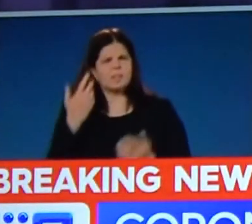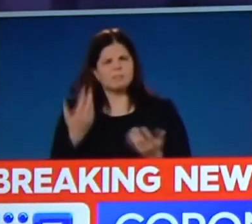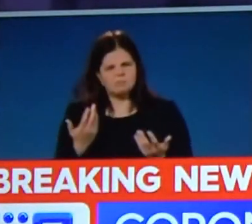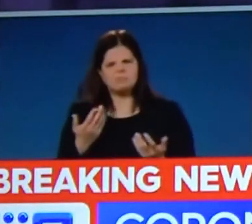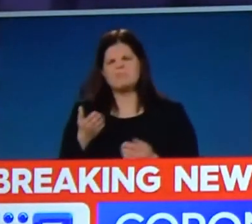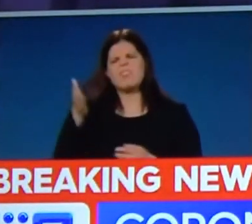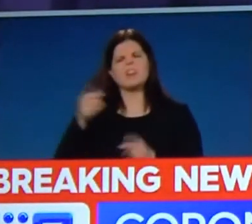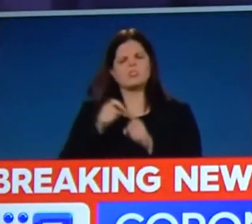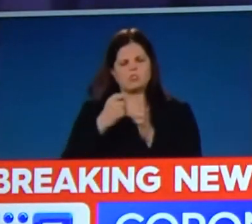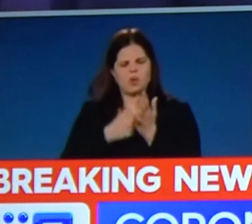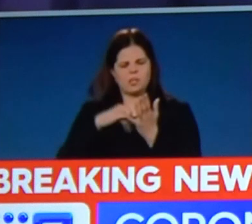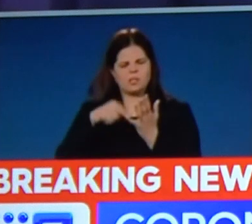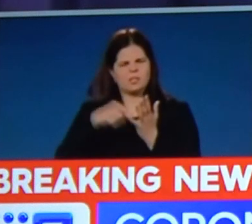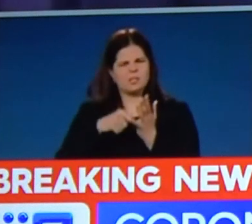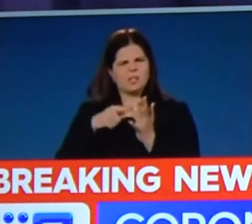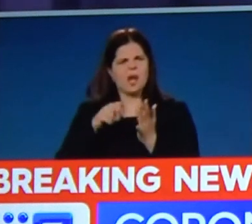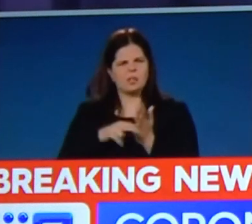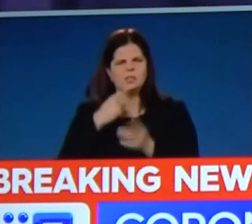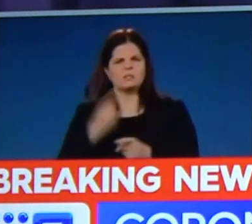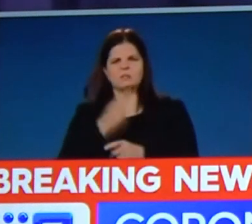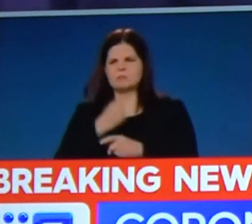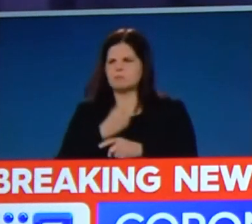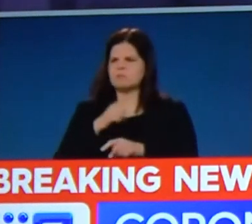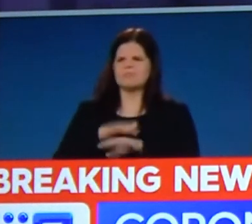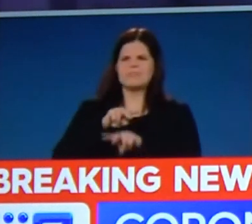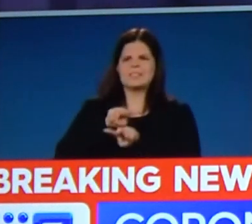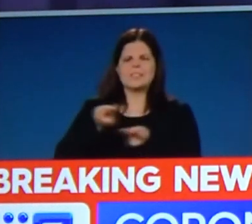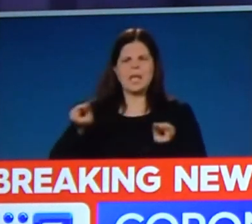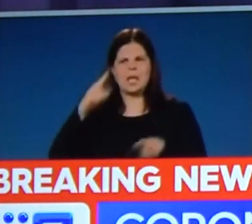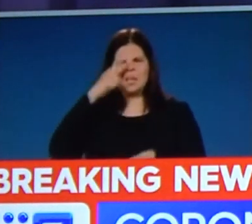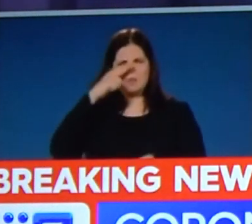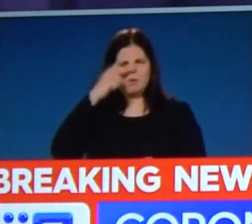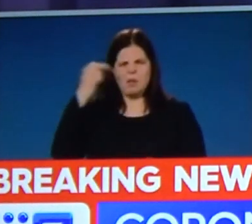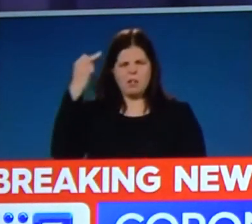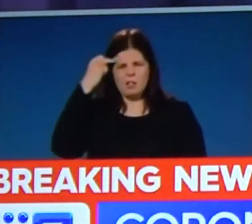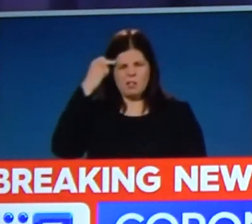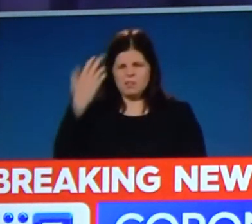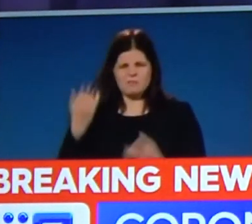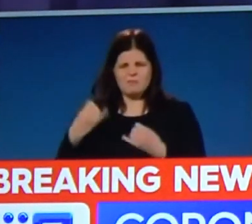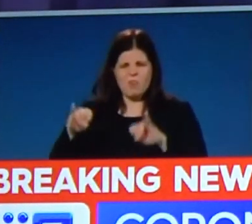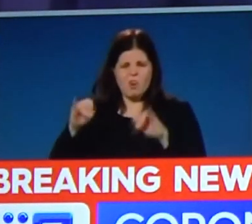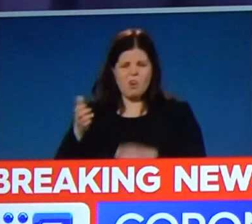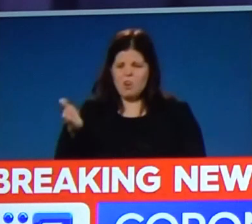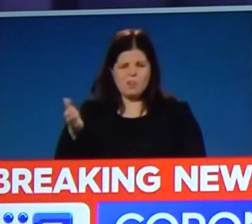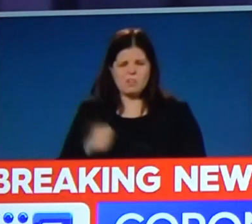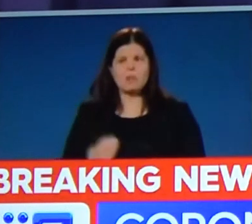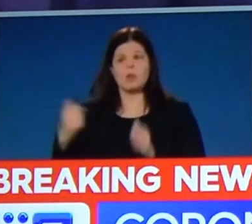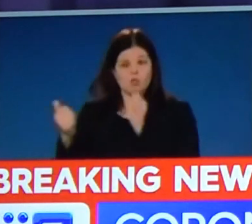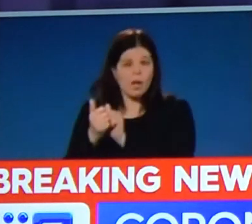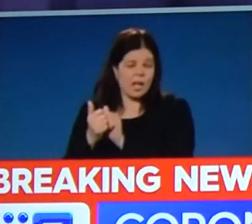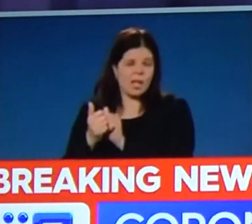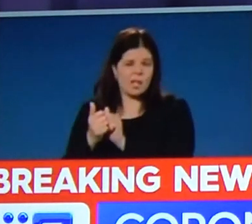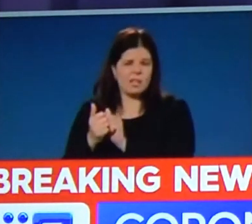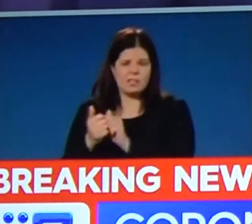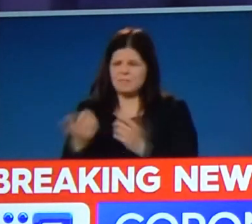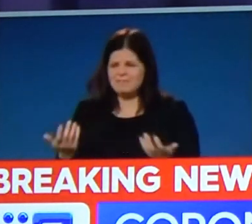isolated examples of pretty poor behaviour that he observed, and I absolutely agree with him that it is totally irresponsible